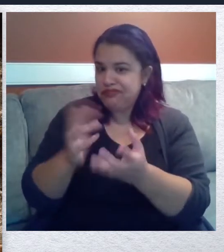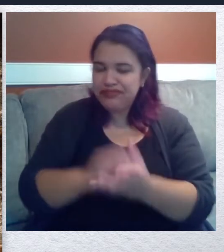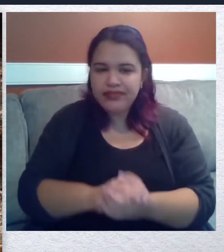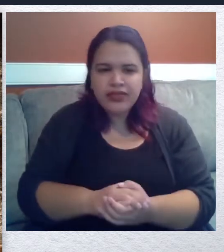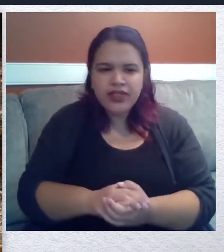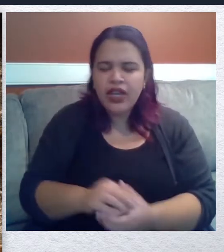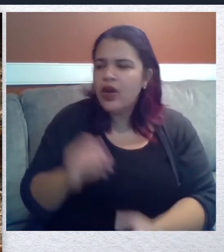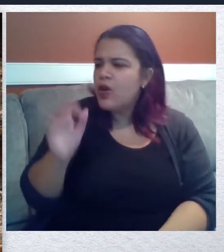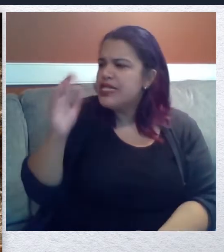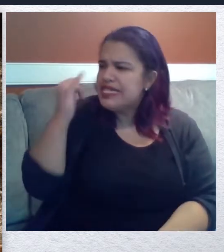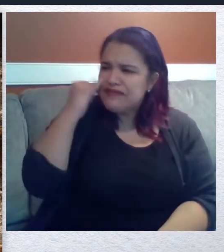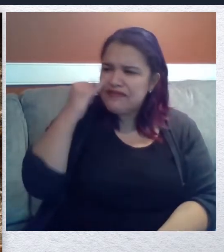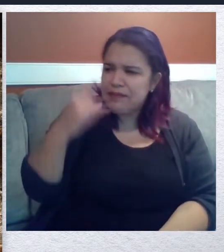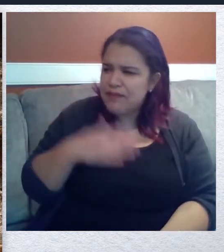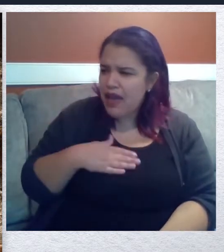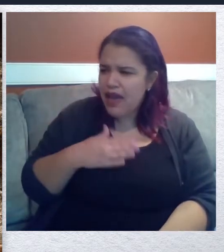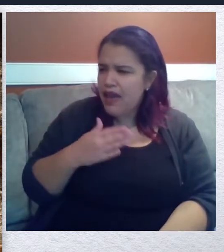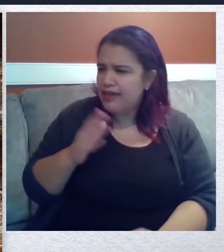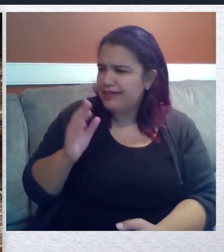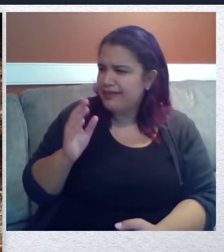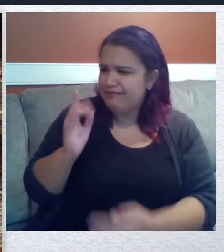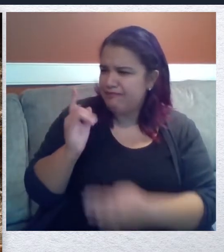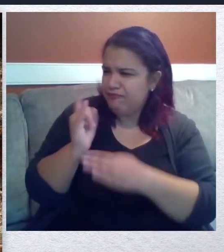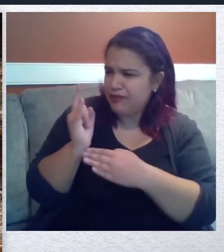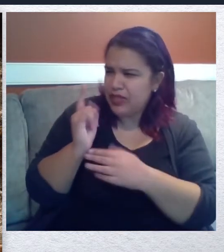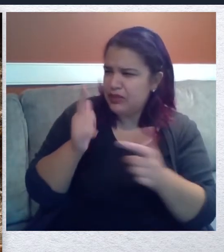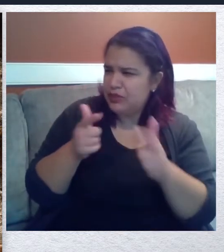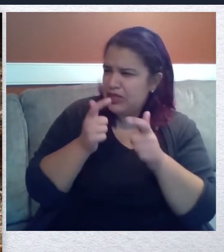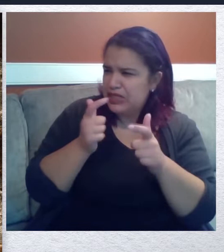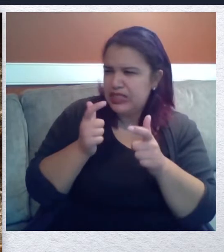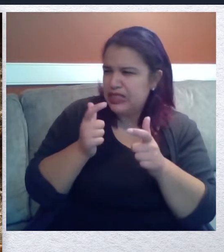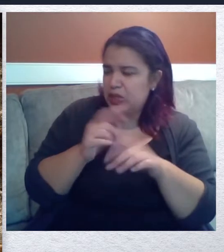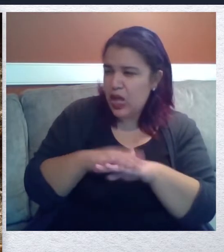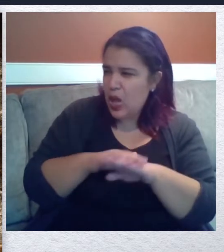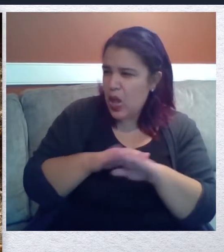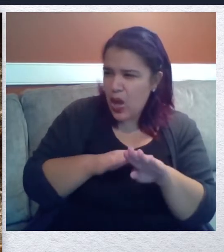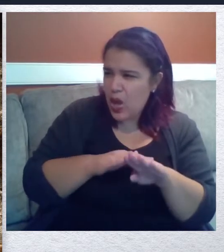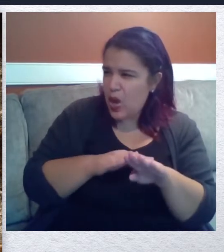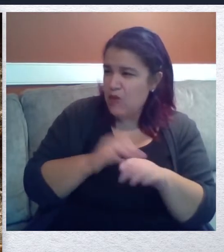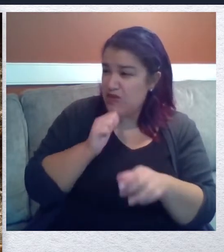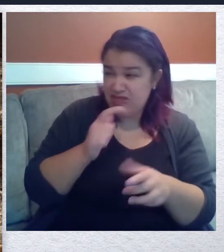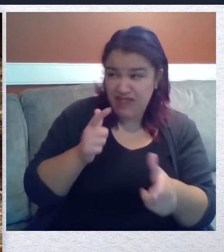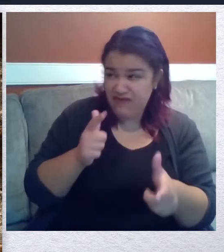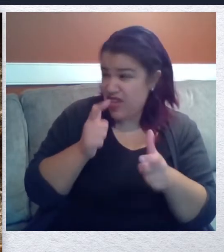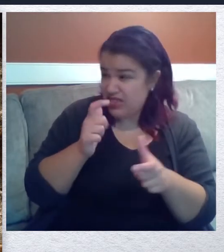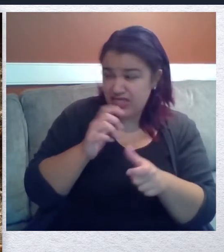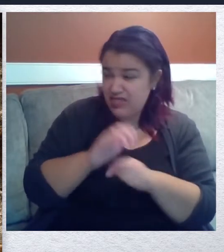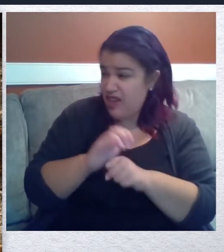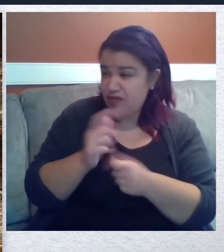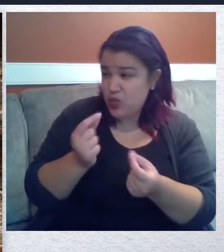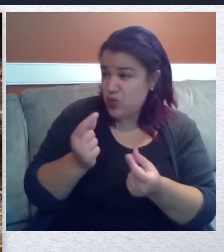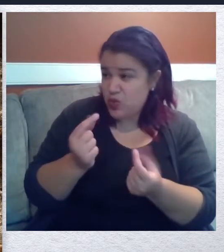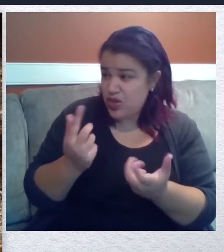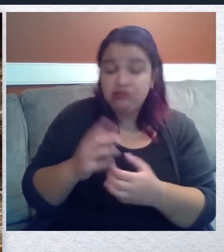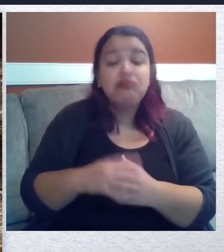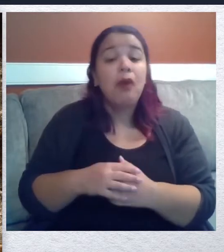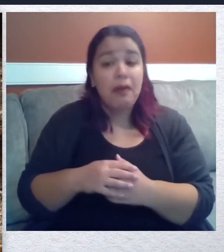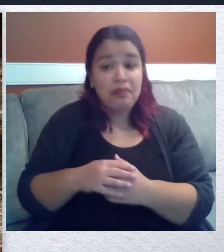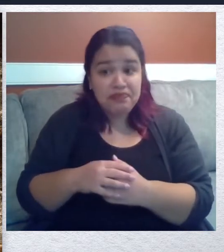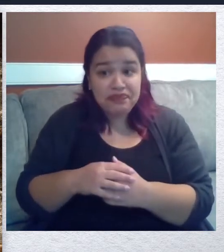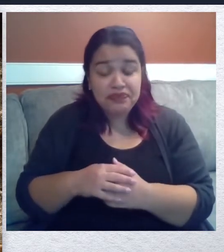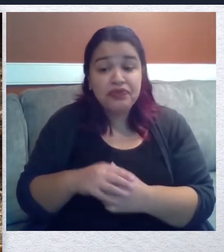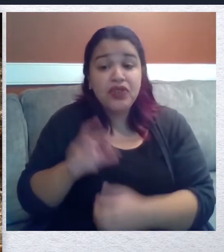try. It may help if you move your computer a little closer to your router. Another thing you can try is turning